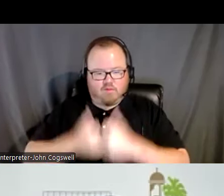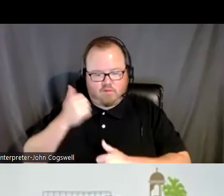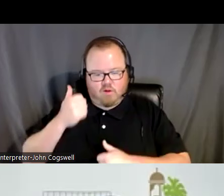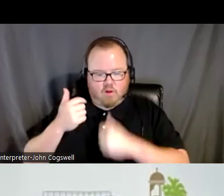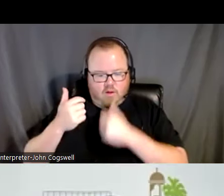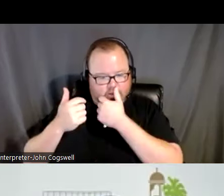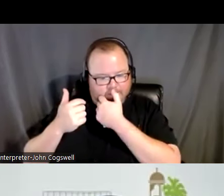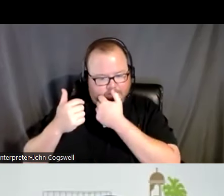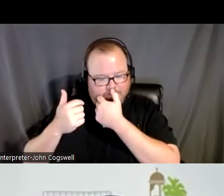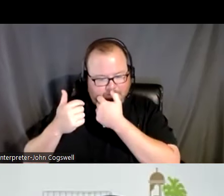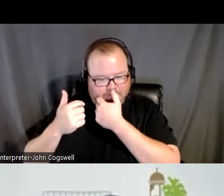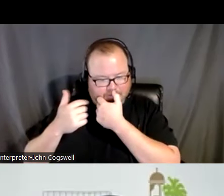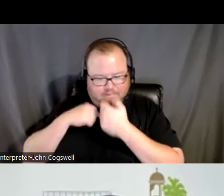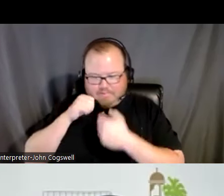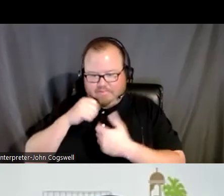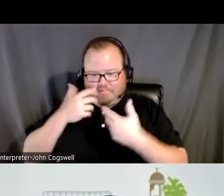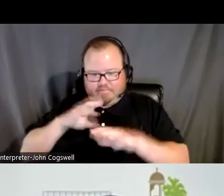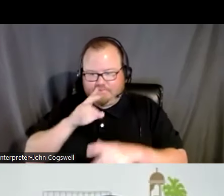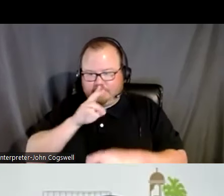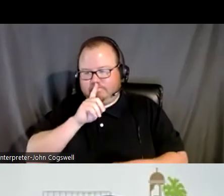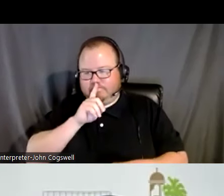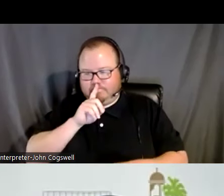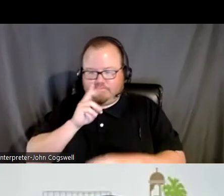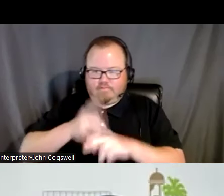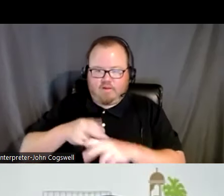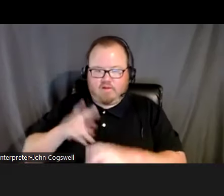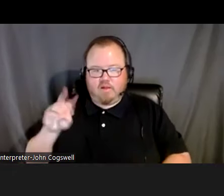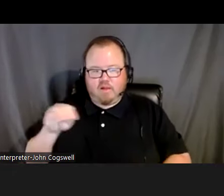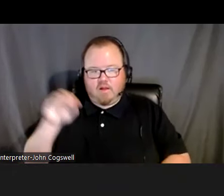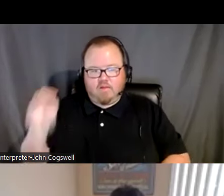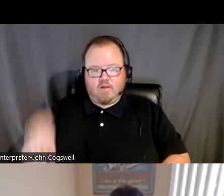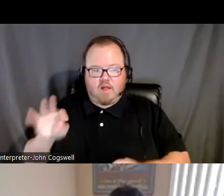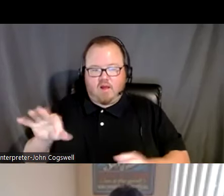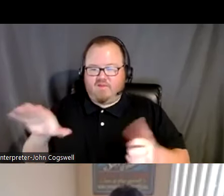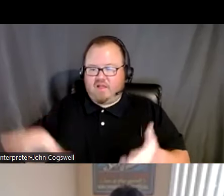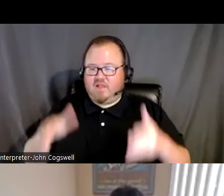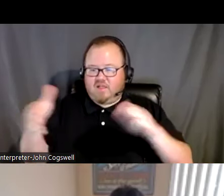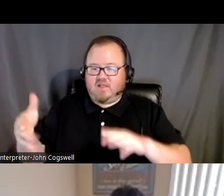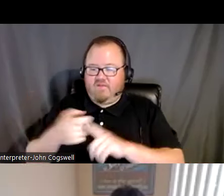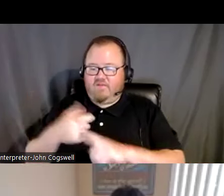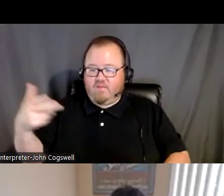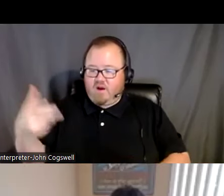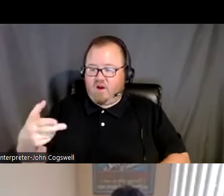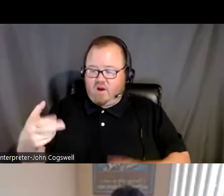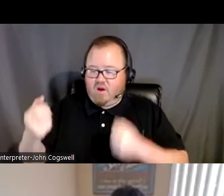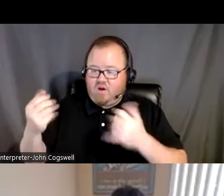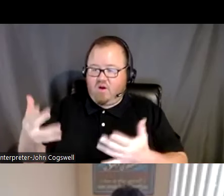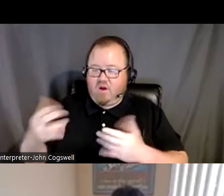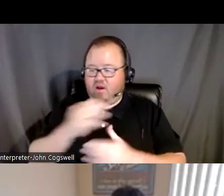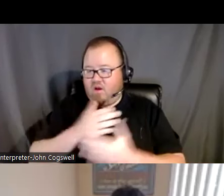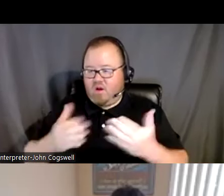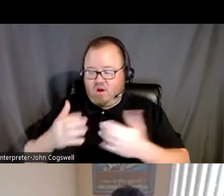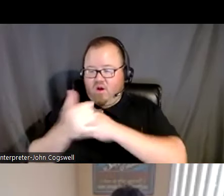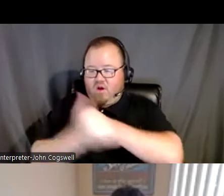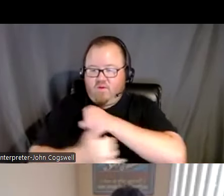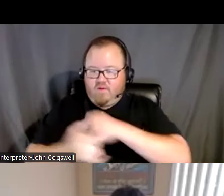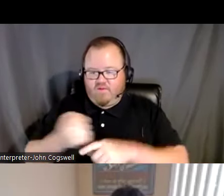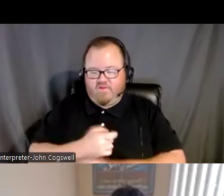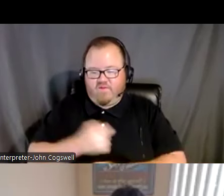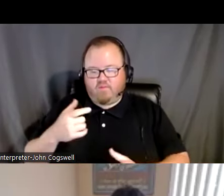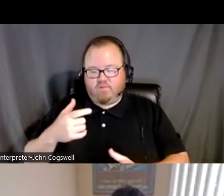and I don't think I've even mentioned this, 60% of firearm deaths in California and across the country are from suicide, not from